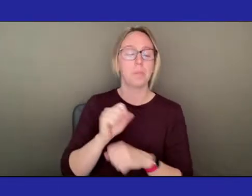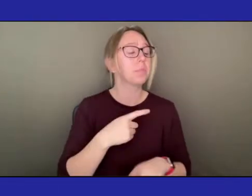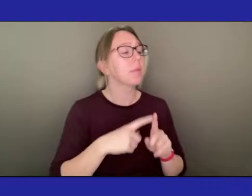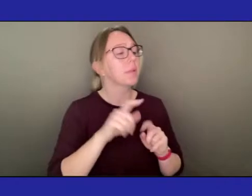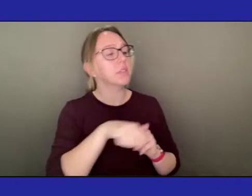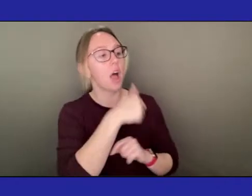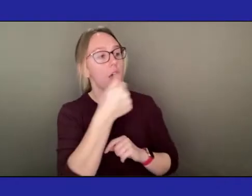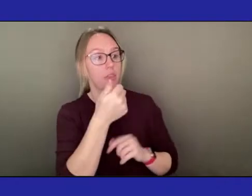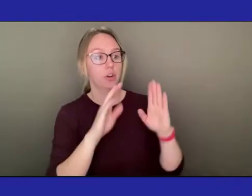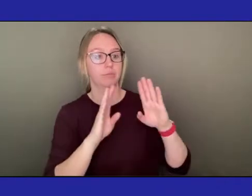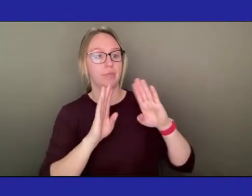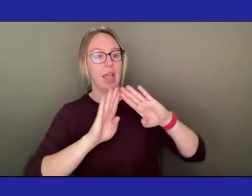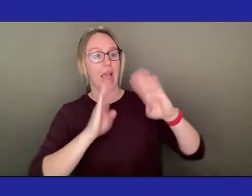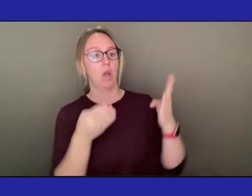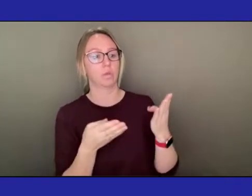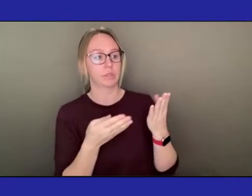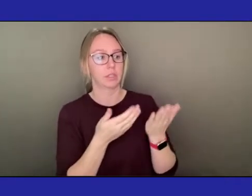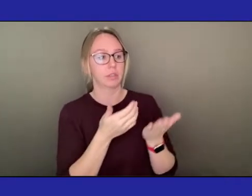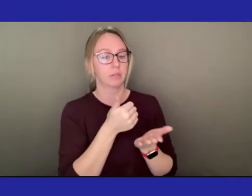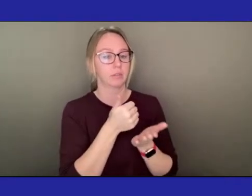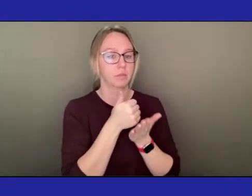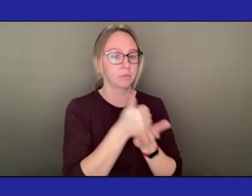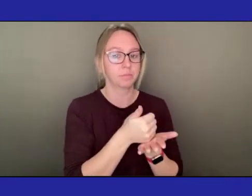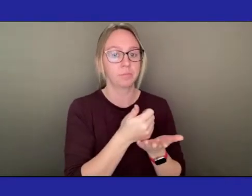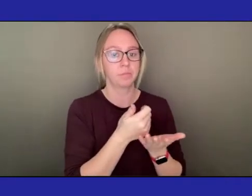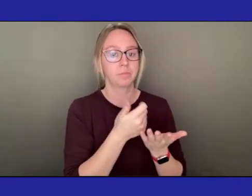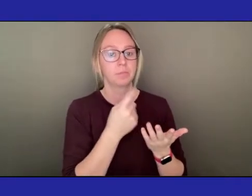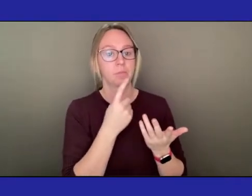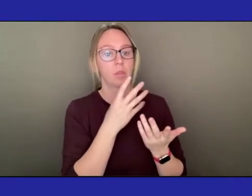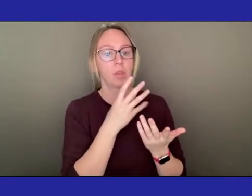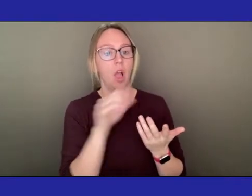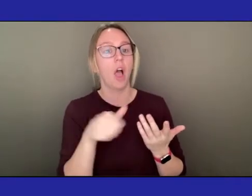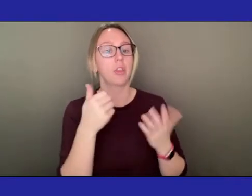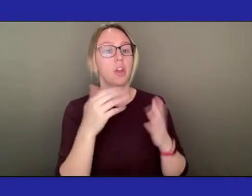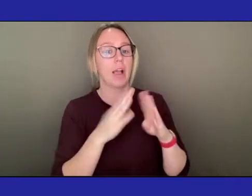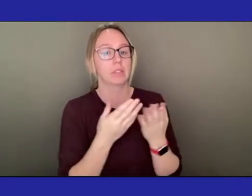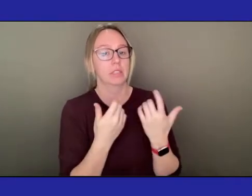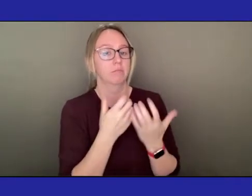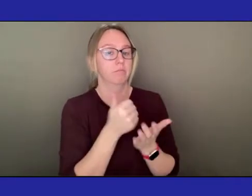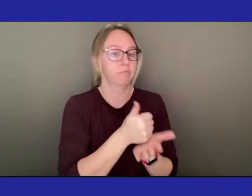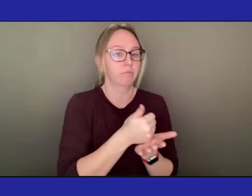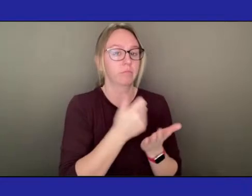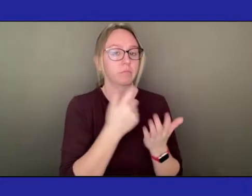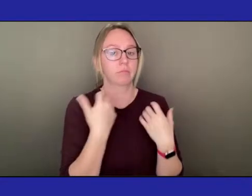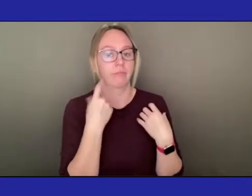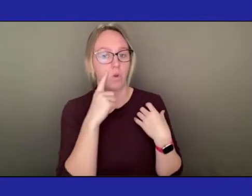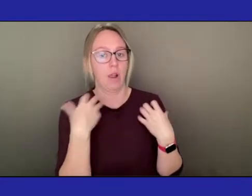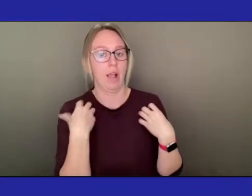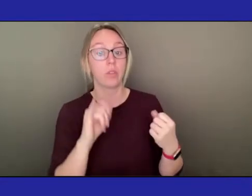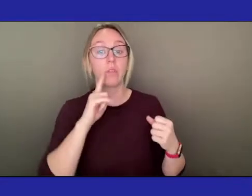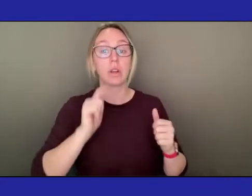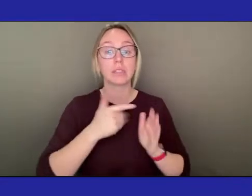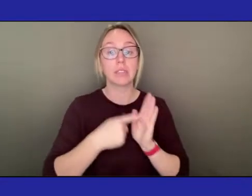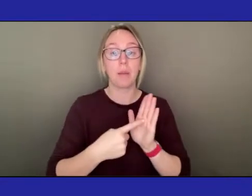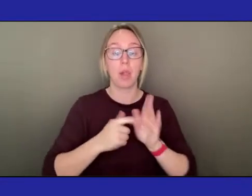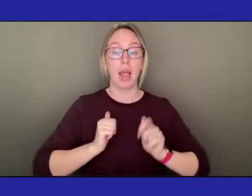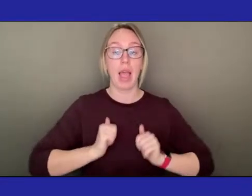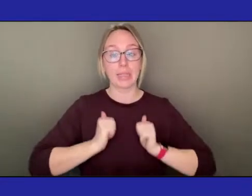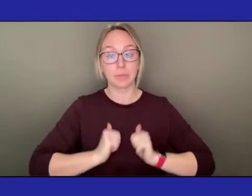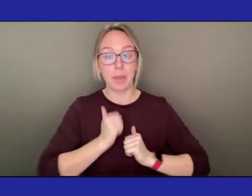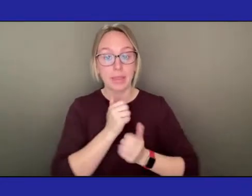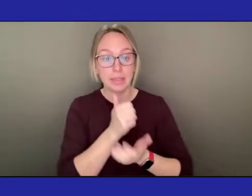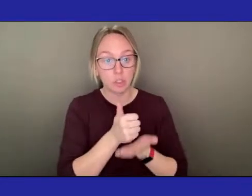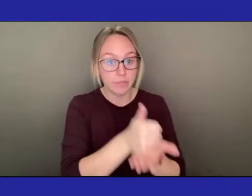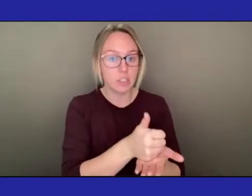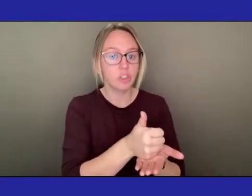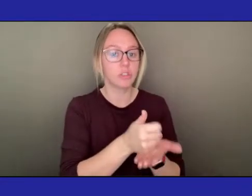health. So like asthma interventions when they intervene and that's can a get good one. remediation. So, and those will be able to track more closely